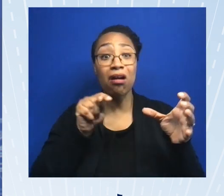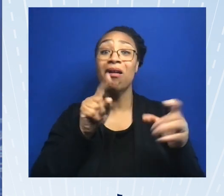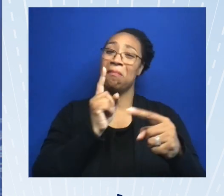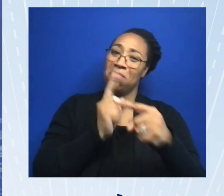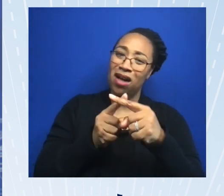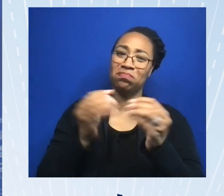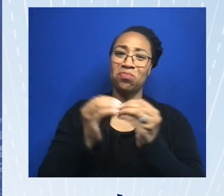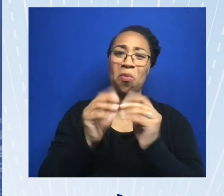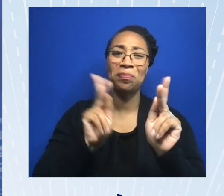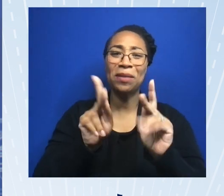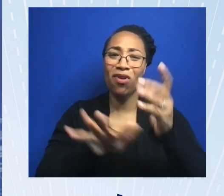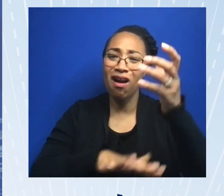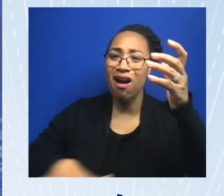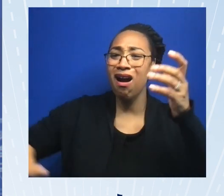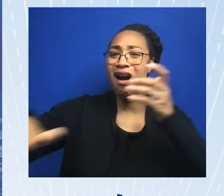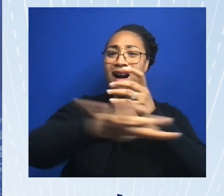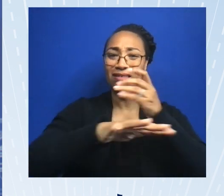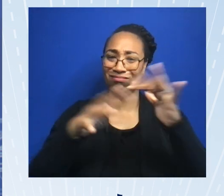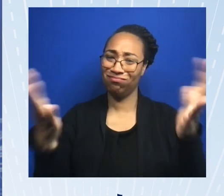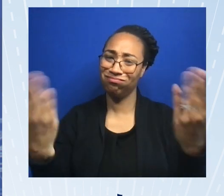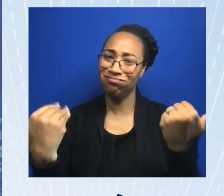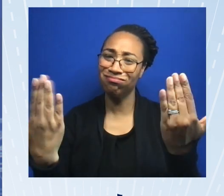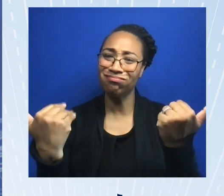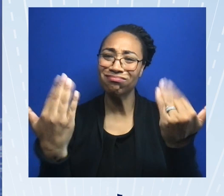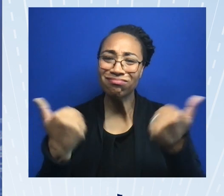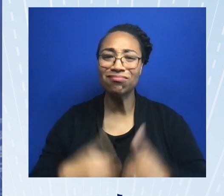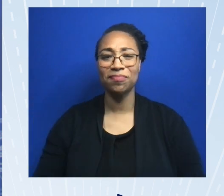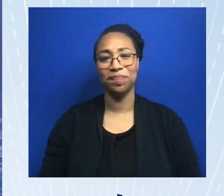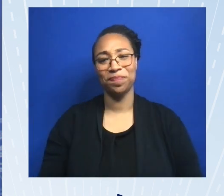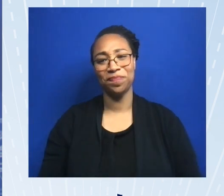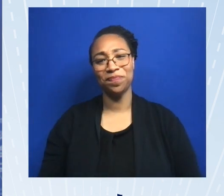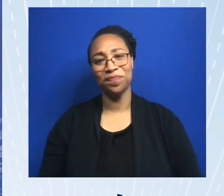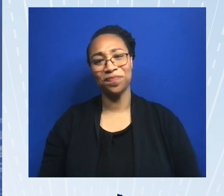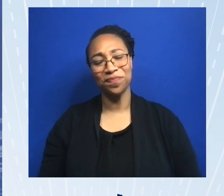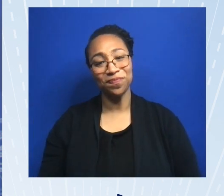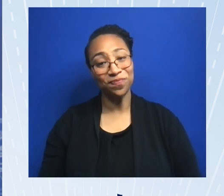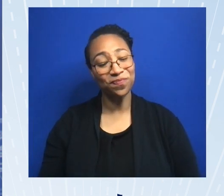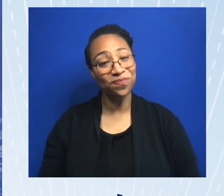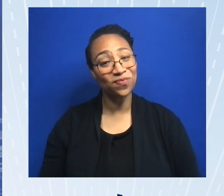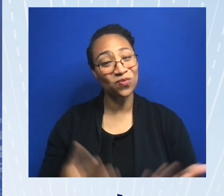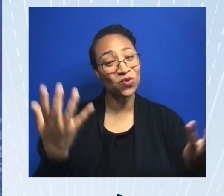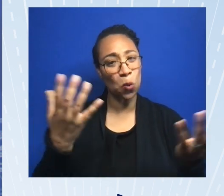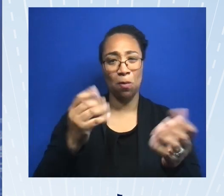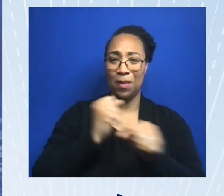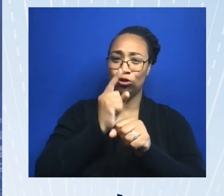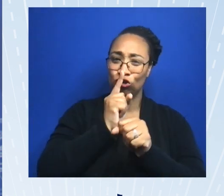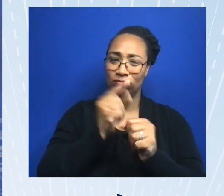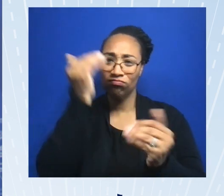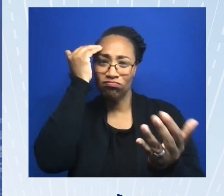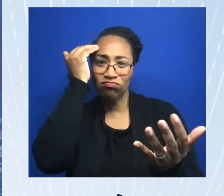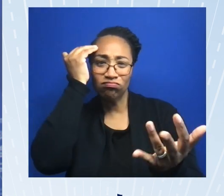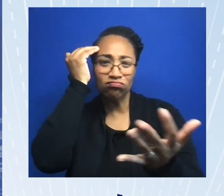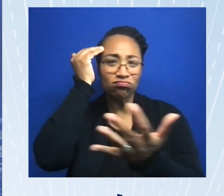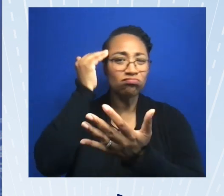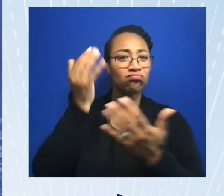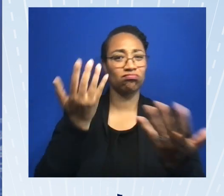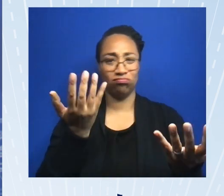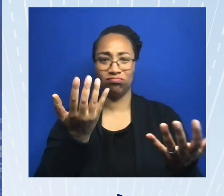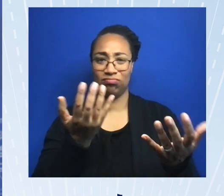hate. Tomorrow is my last day as the President's domestic policy advisor. It's been the greatest